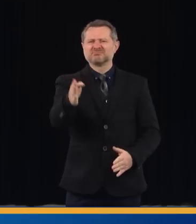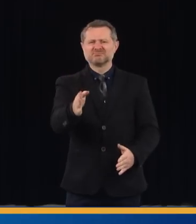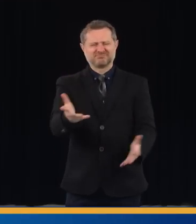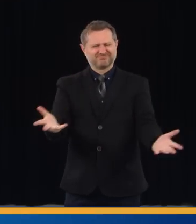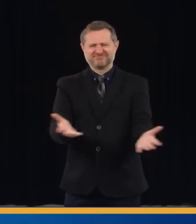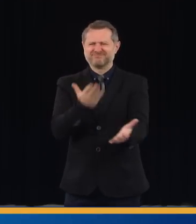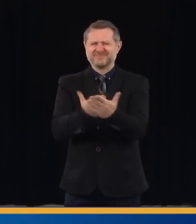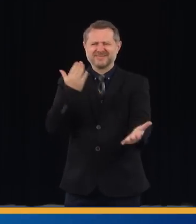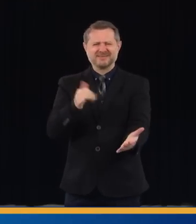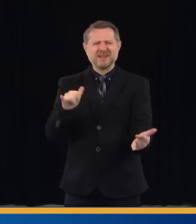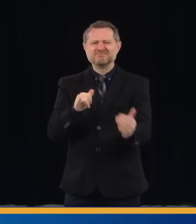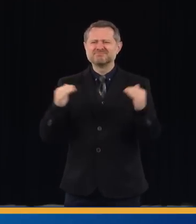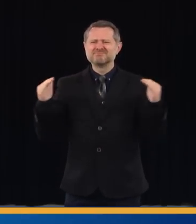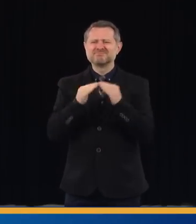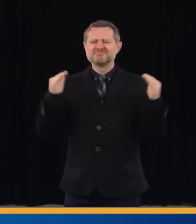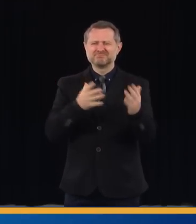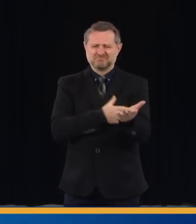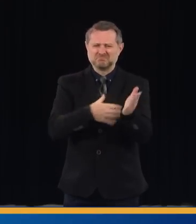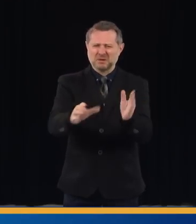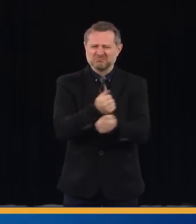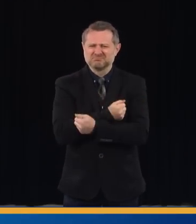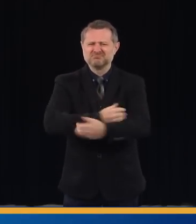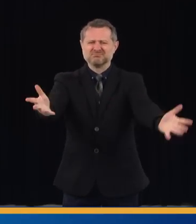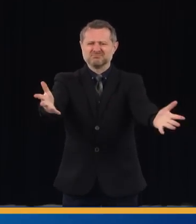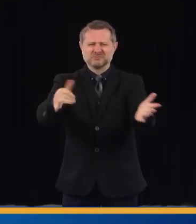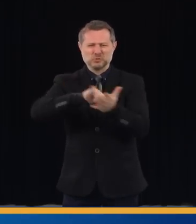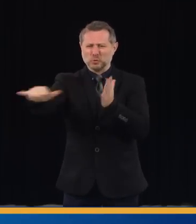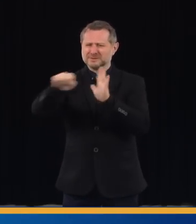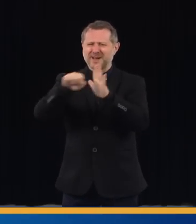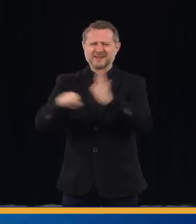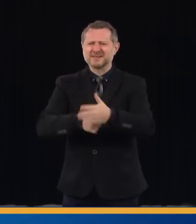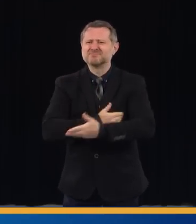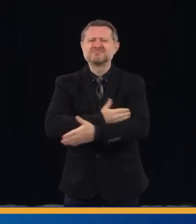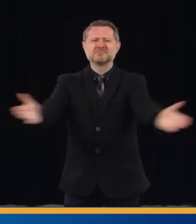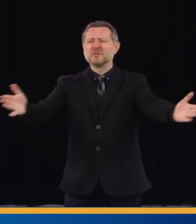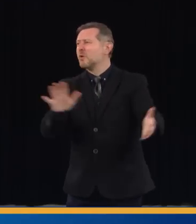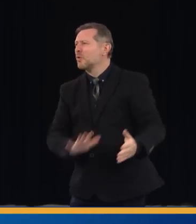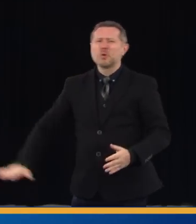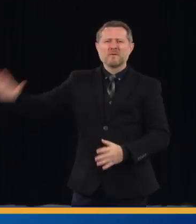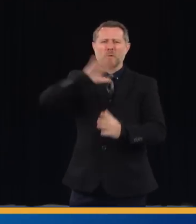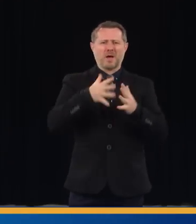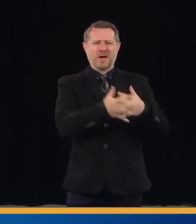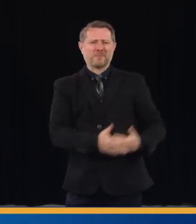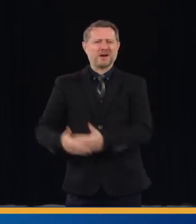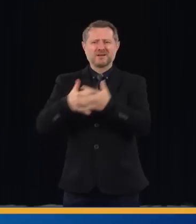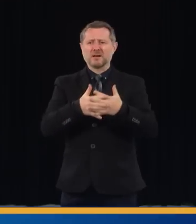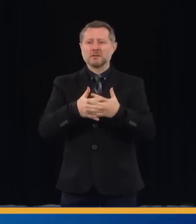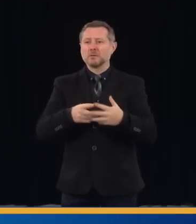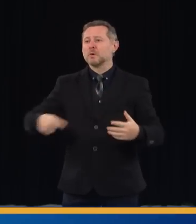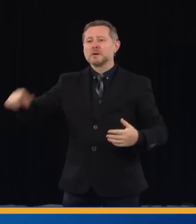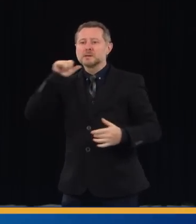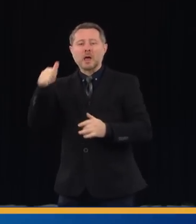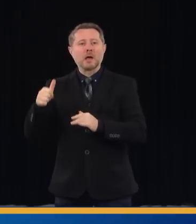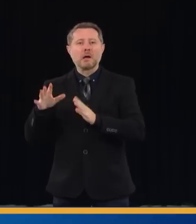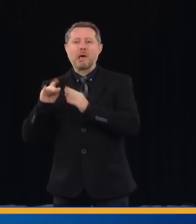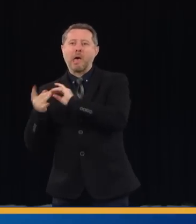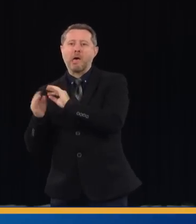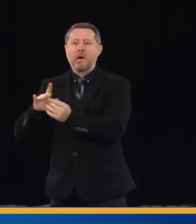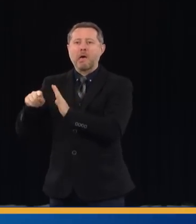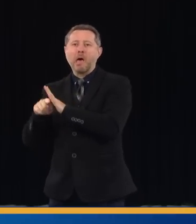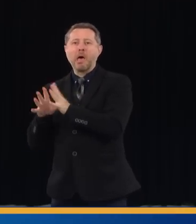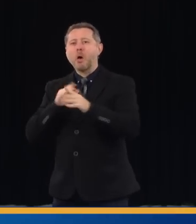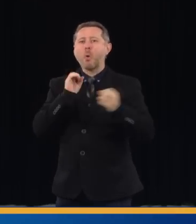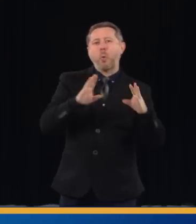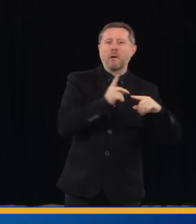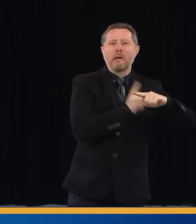the people of this state and the people of this country, they're not pessimistic facts or optimistic facts. They're